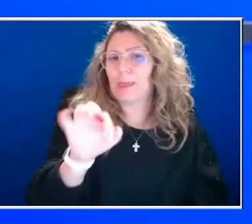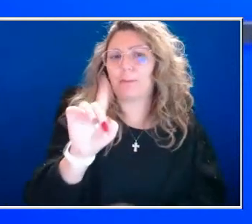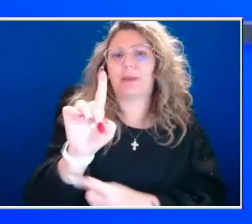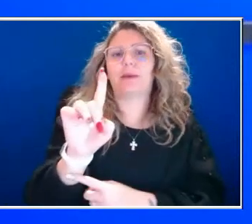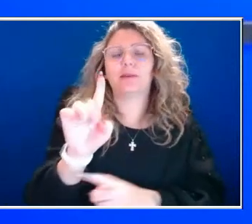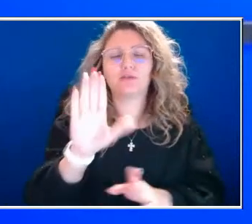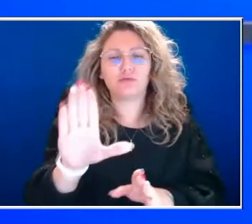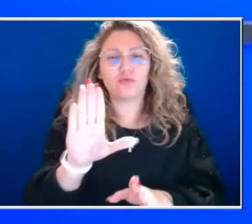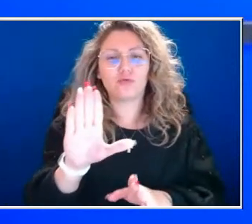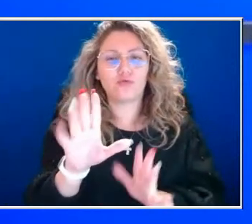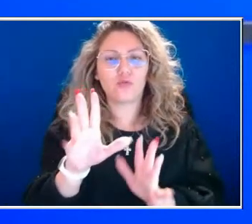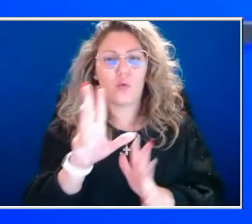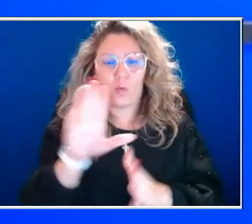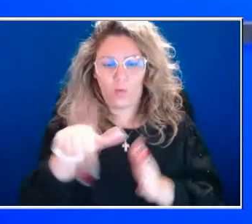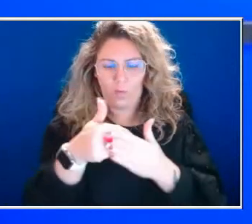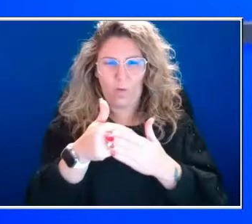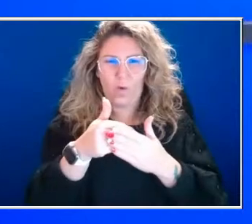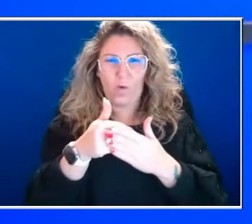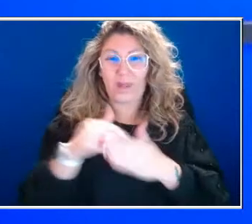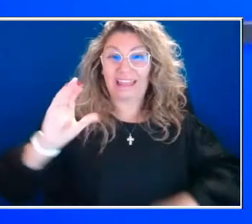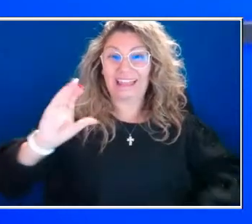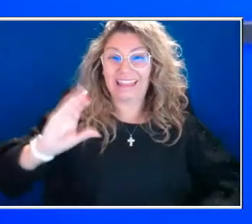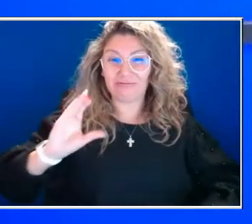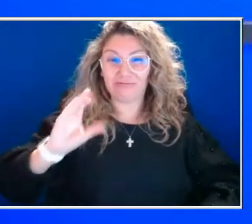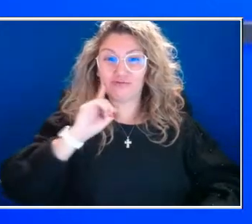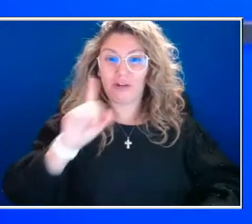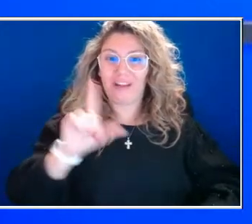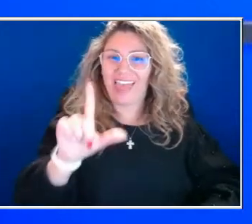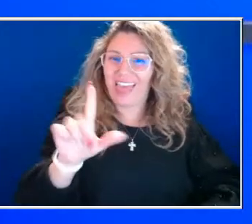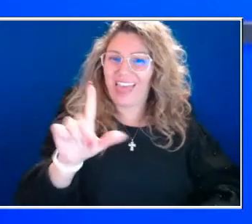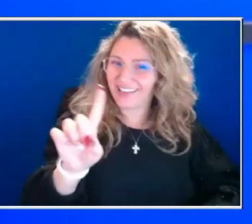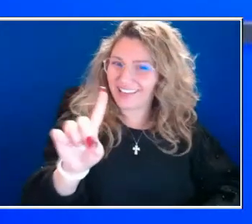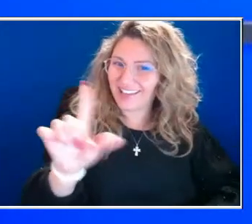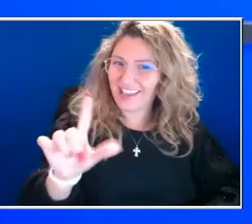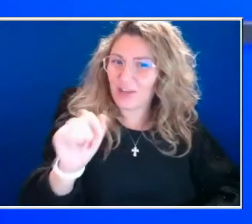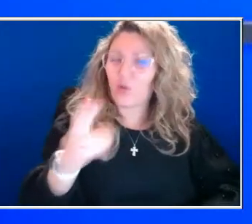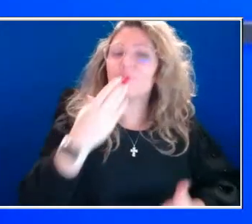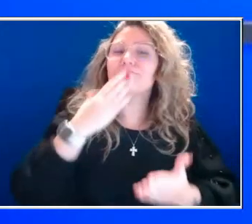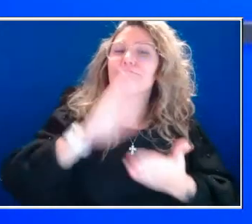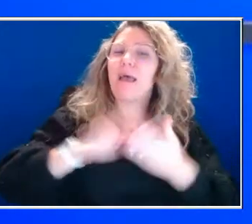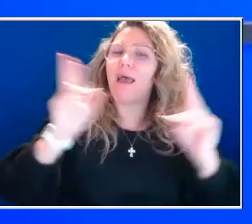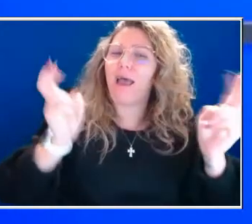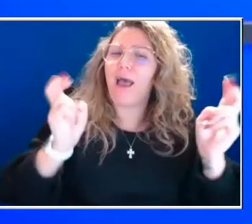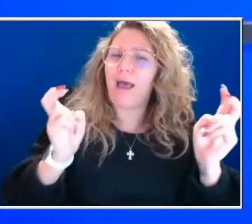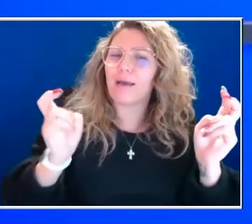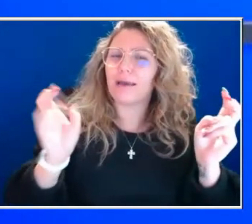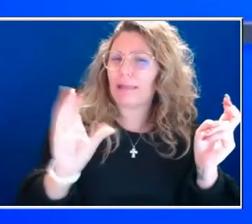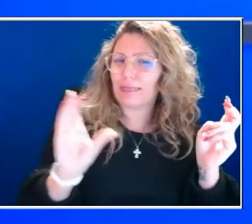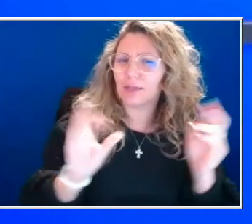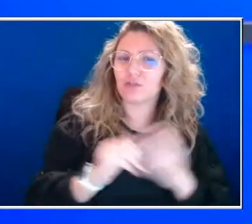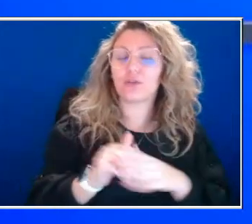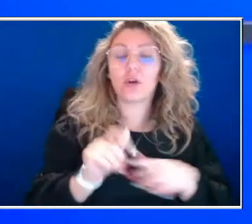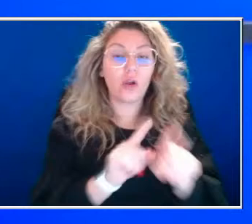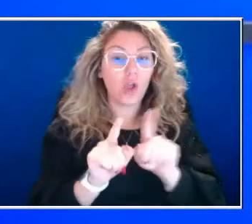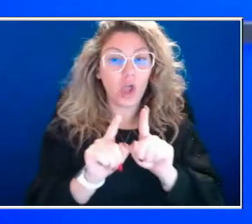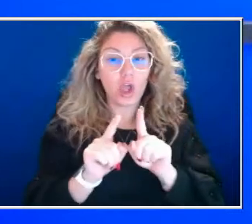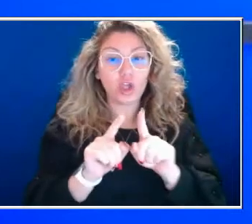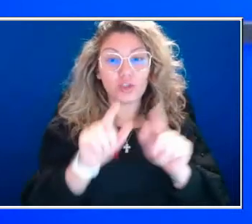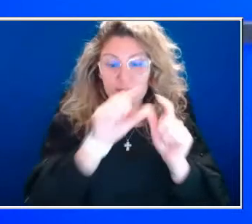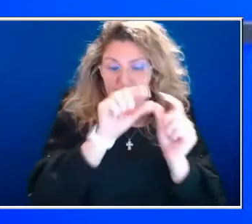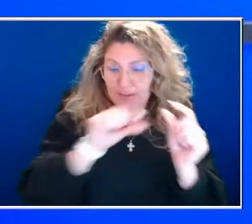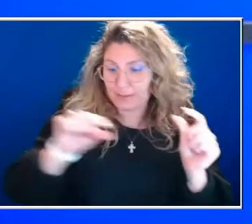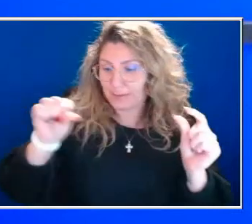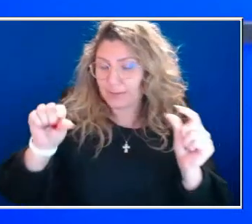in total cholesterol as well as LDL, or sometimes called the bad cholesterol. There are also some vascular changes within the blood vessel